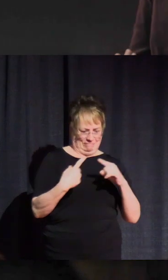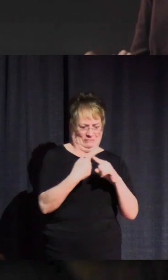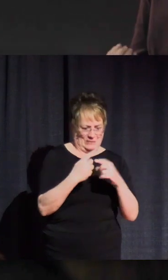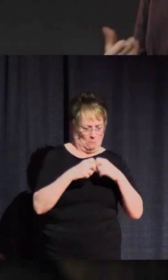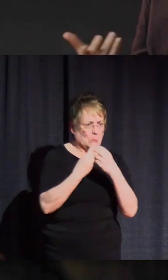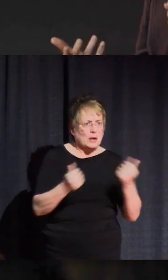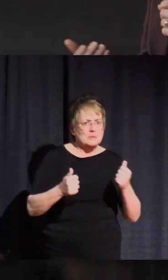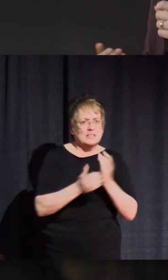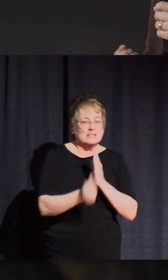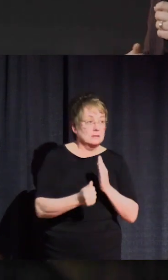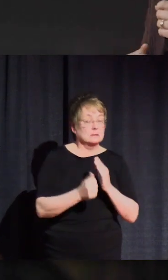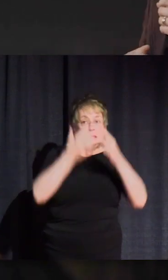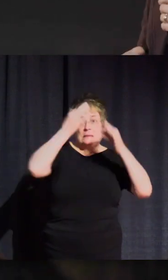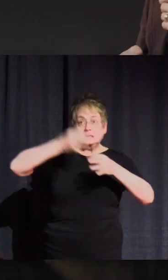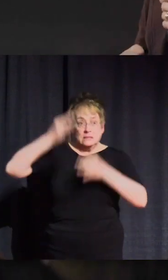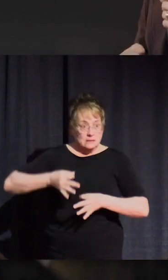skills, decision-making.